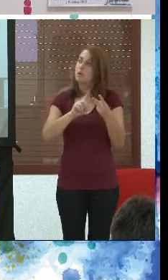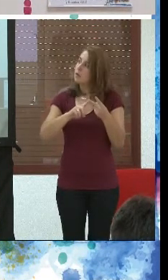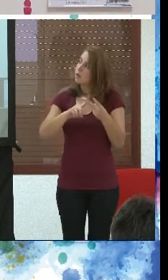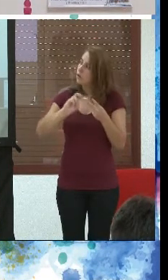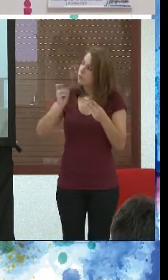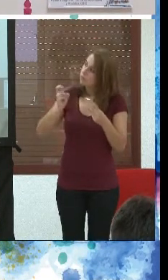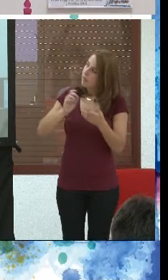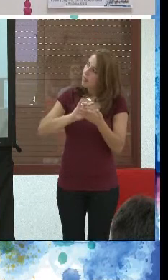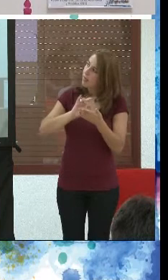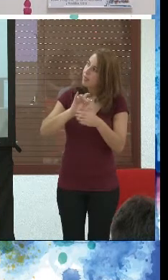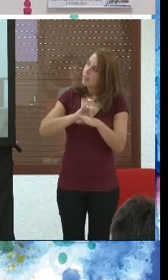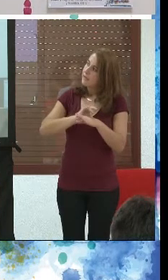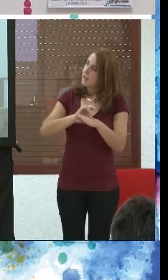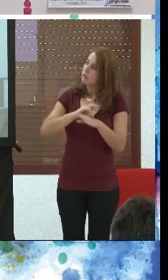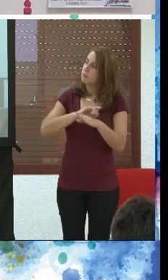have